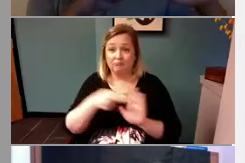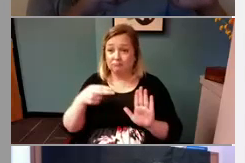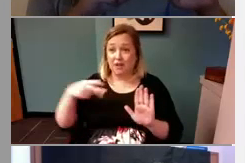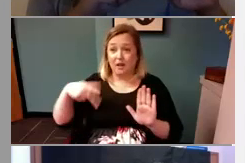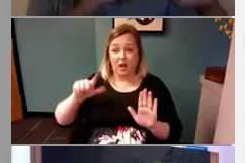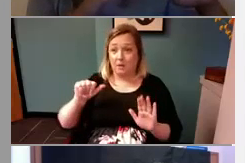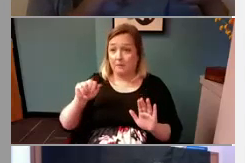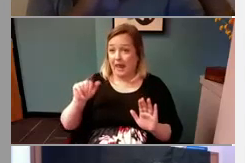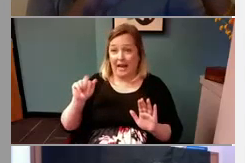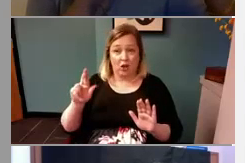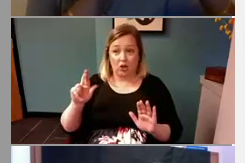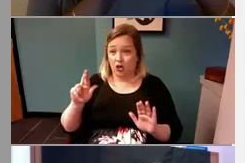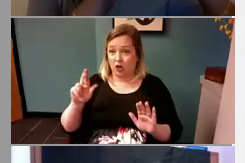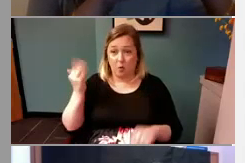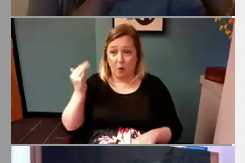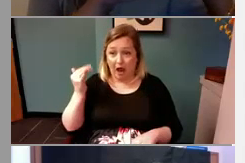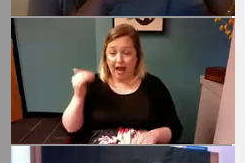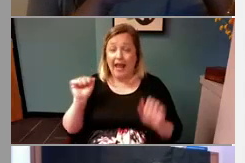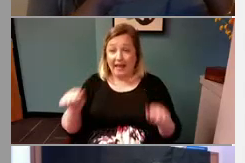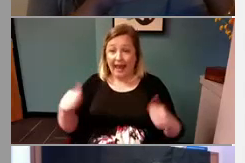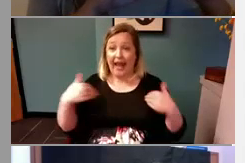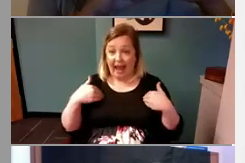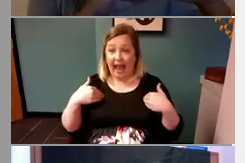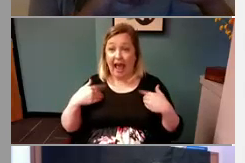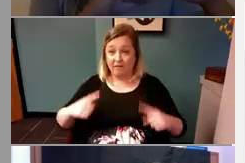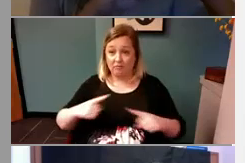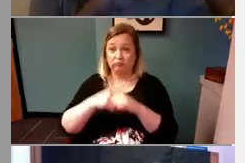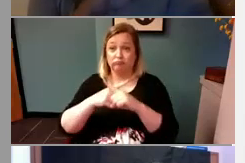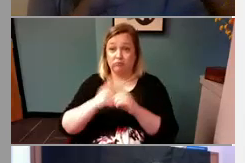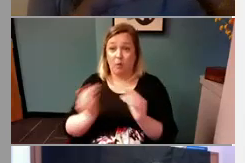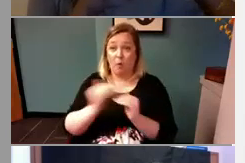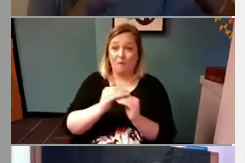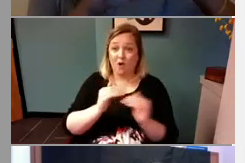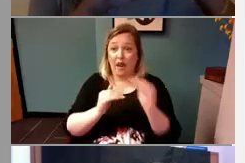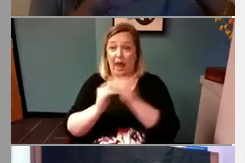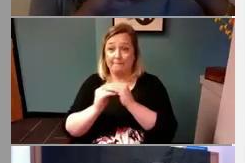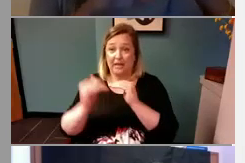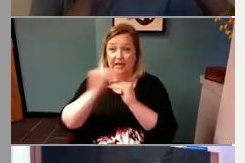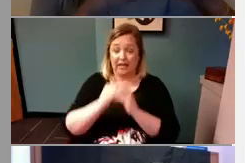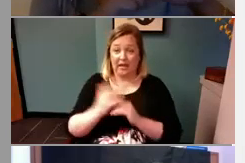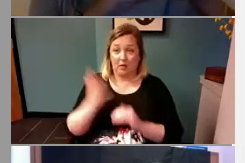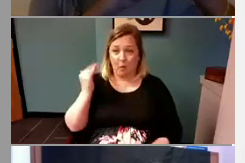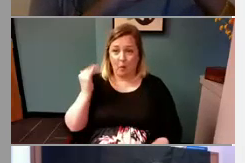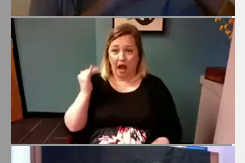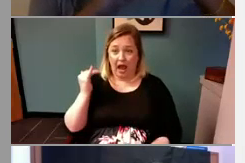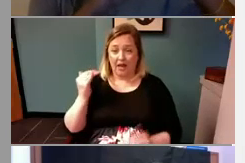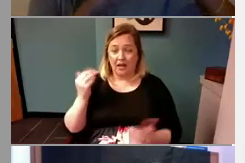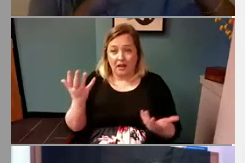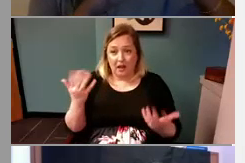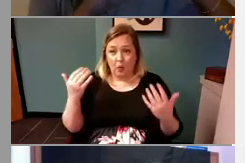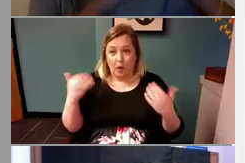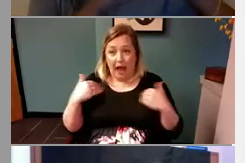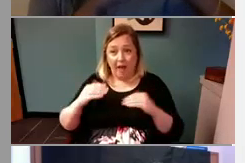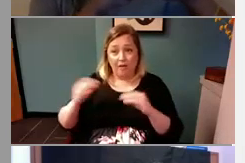overlapping classes, right? We can have overlapping classes in the sense that there are multiple classes, more than 5,